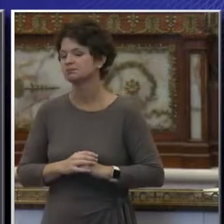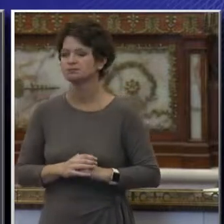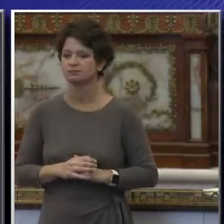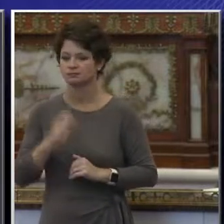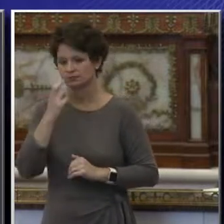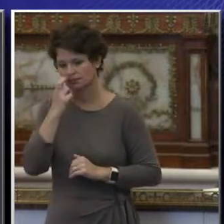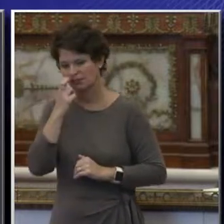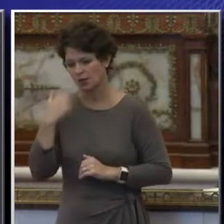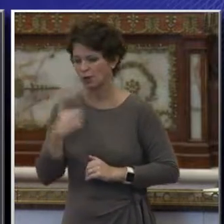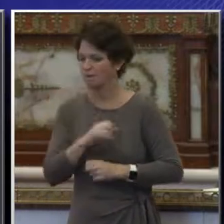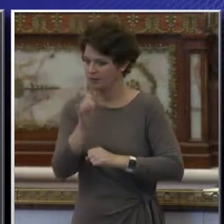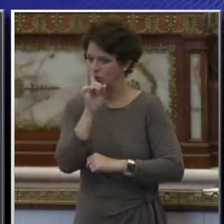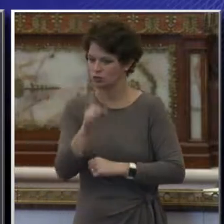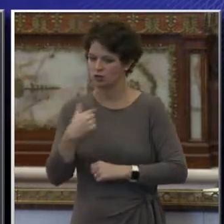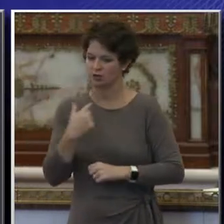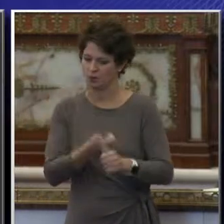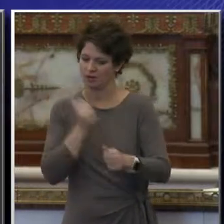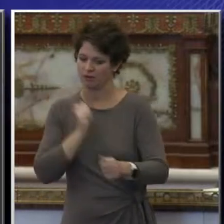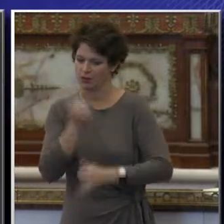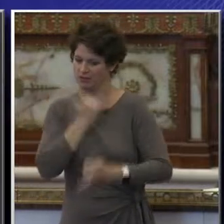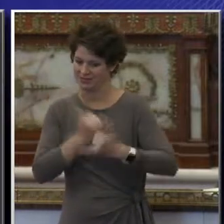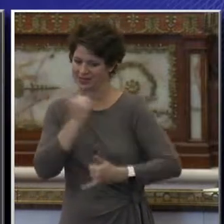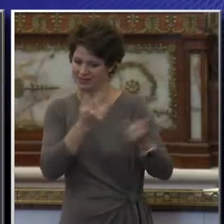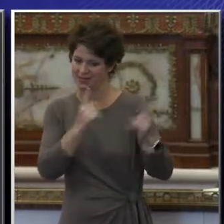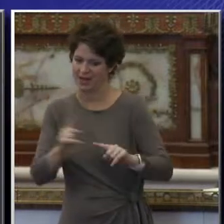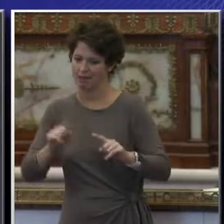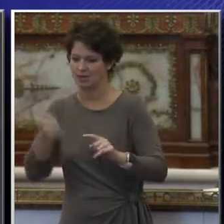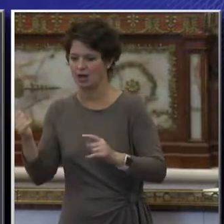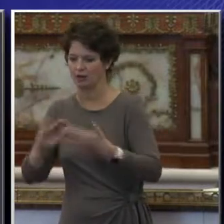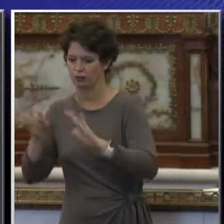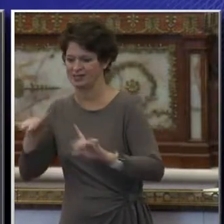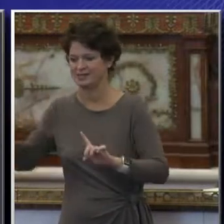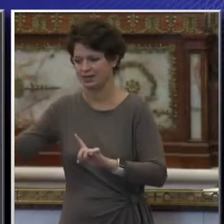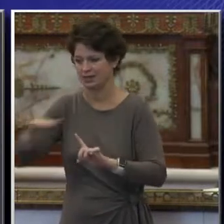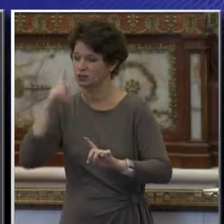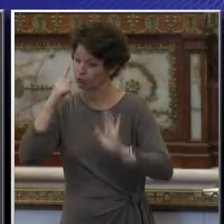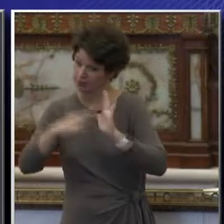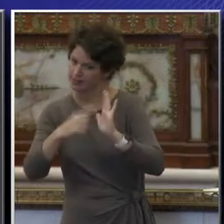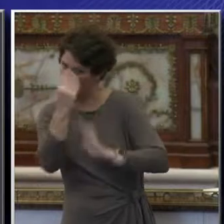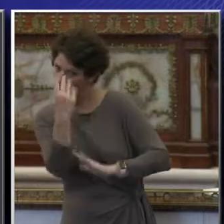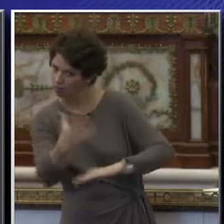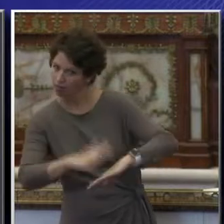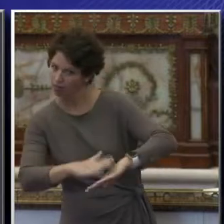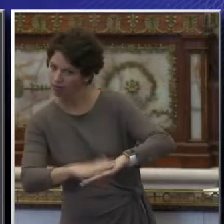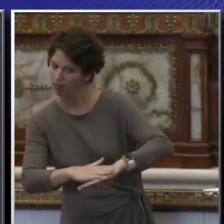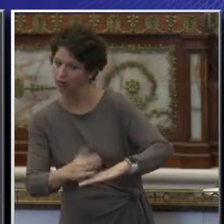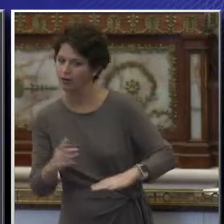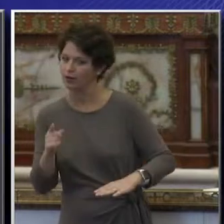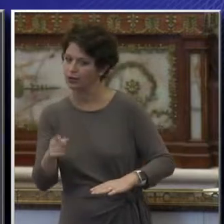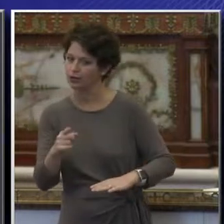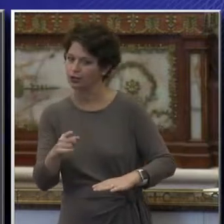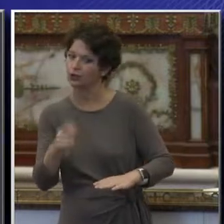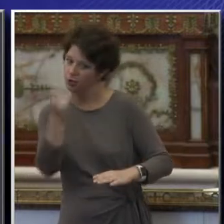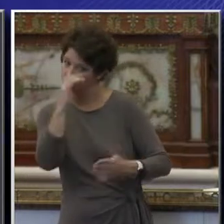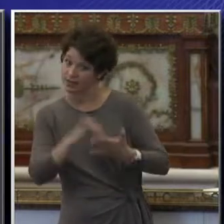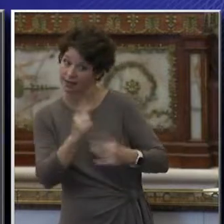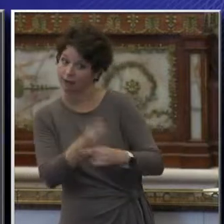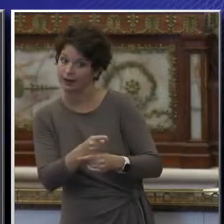We just want to make sure that we avoid mistakes that have happened in other cities, for example. You can understand